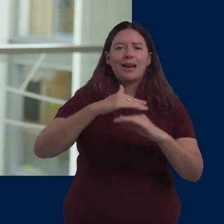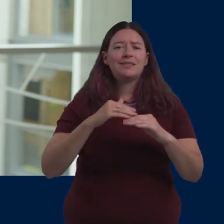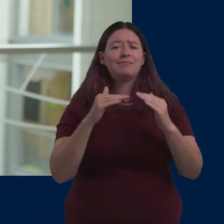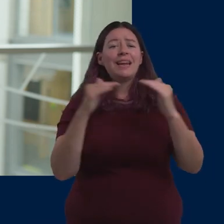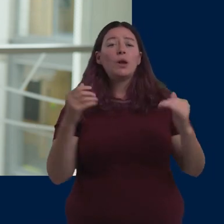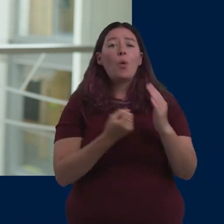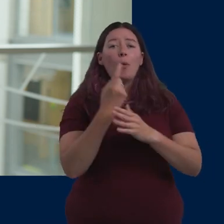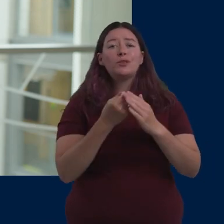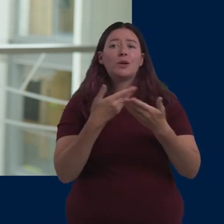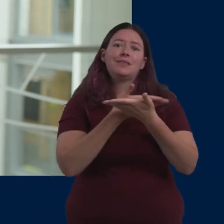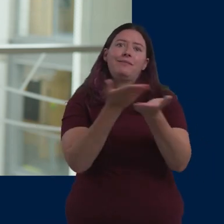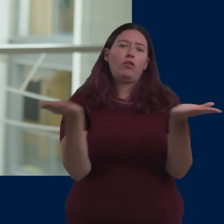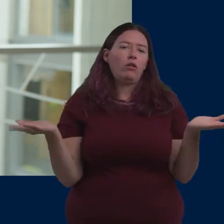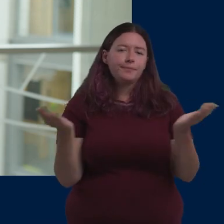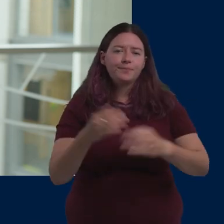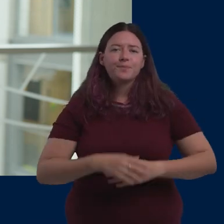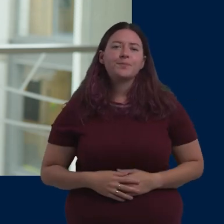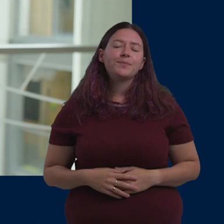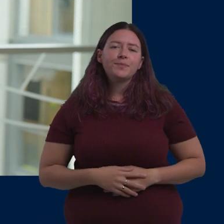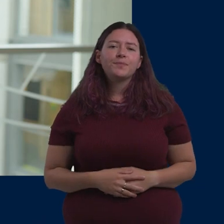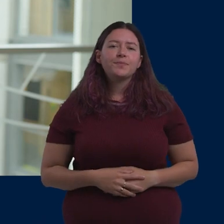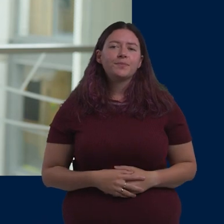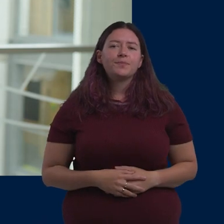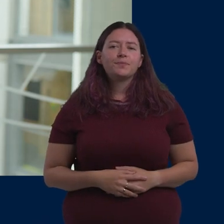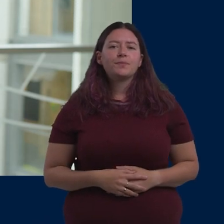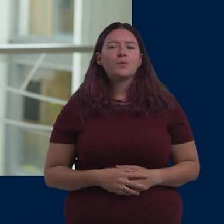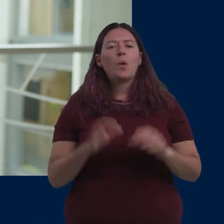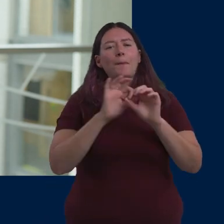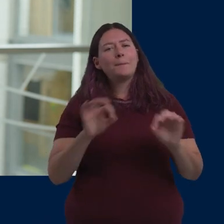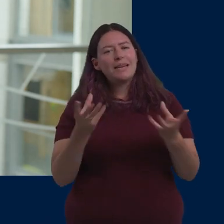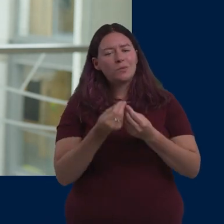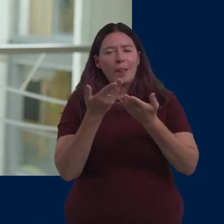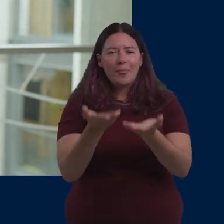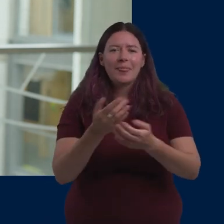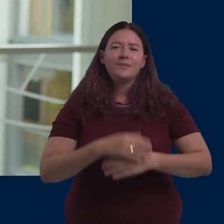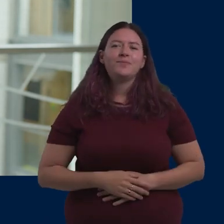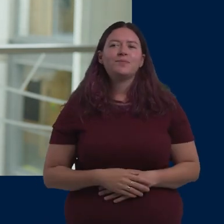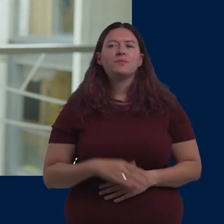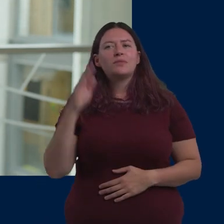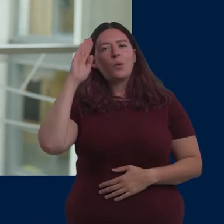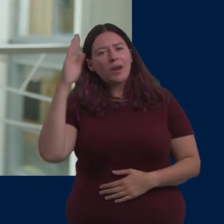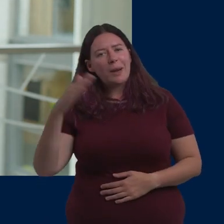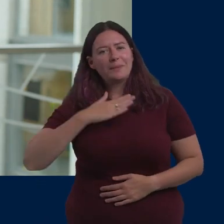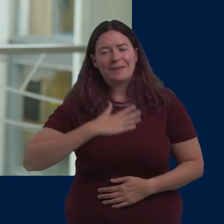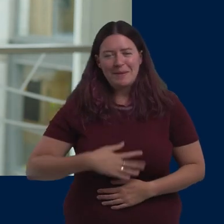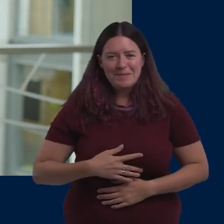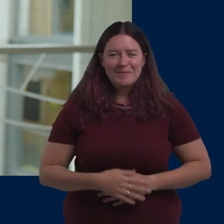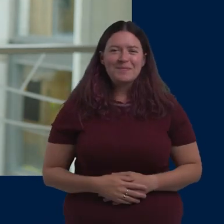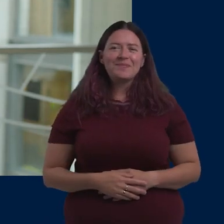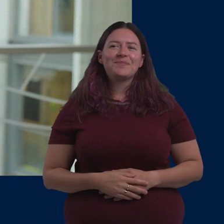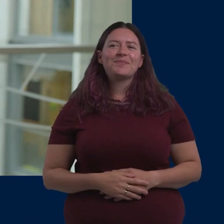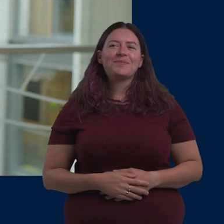equal opportunity for all. Peace be upon you. Wa alaiku wa